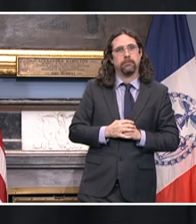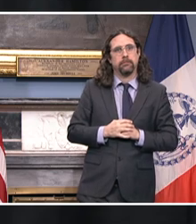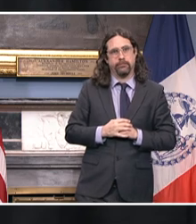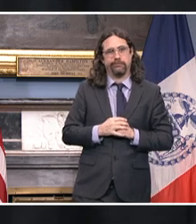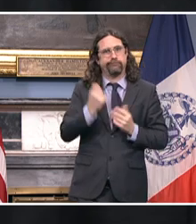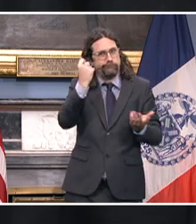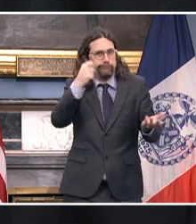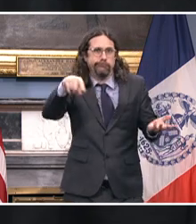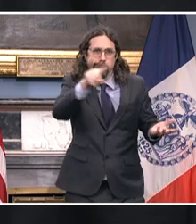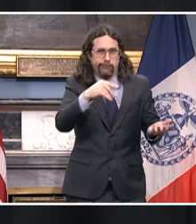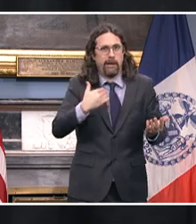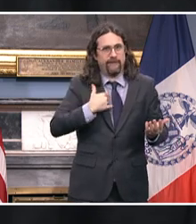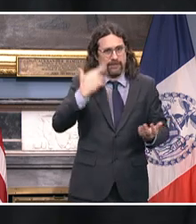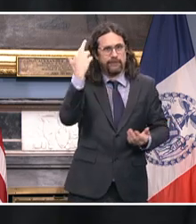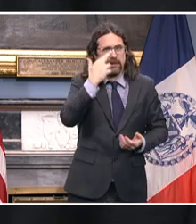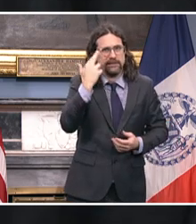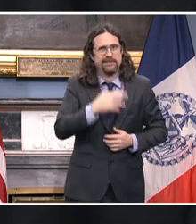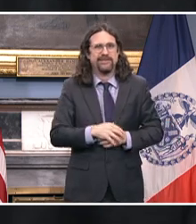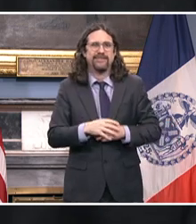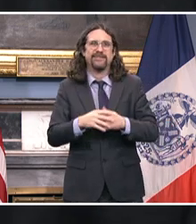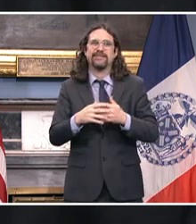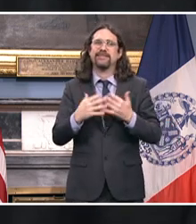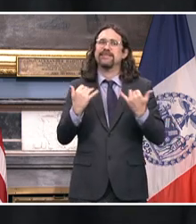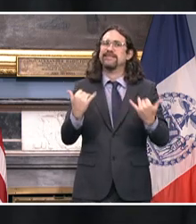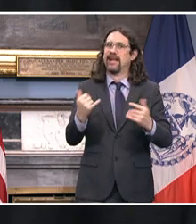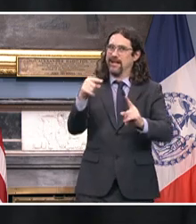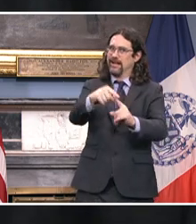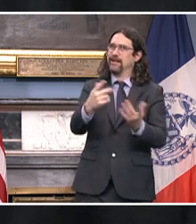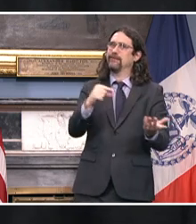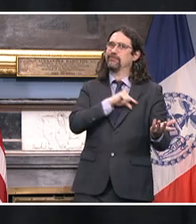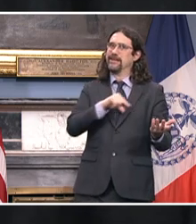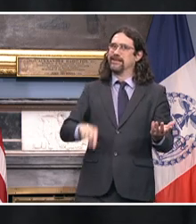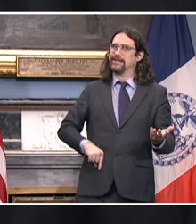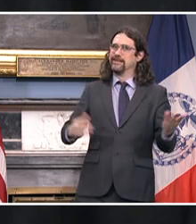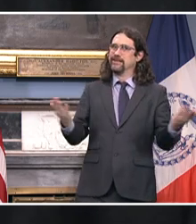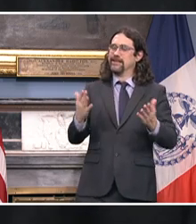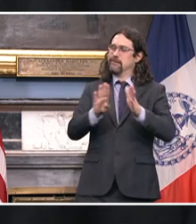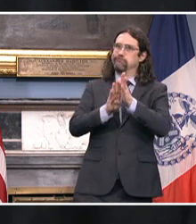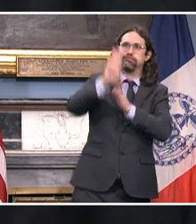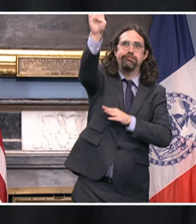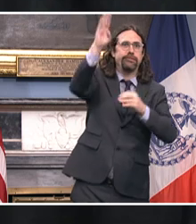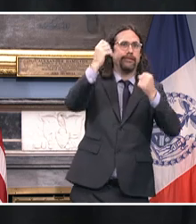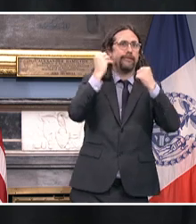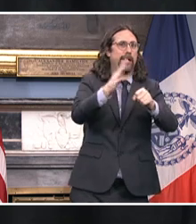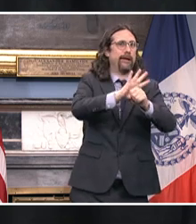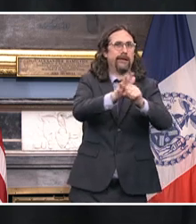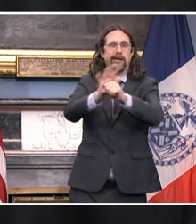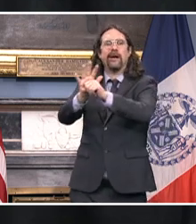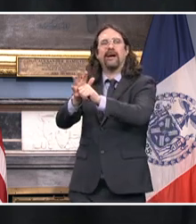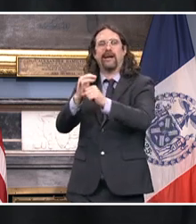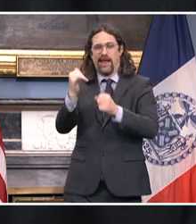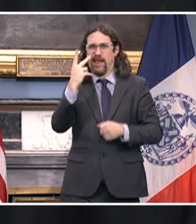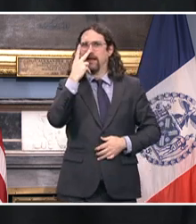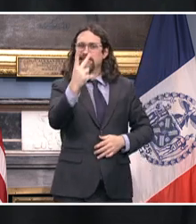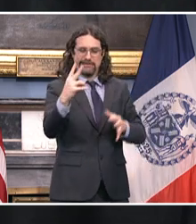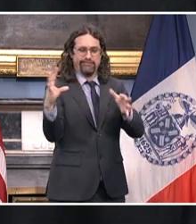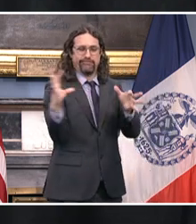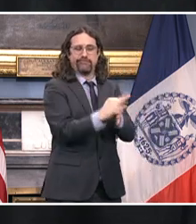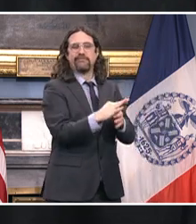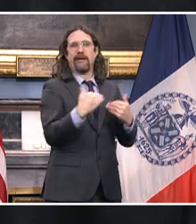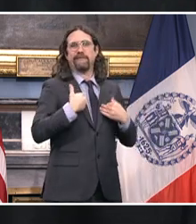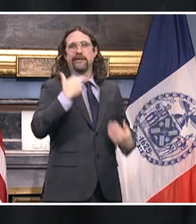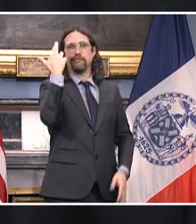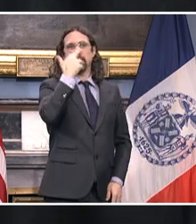Everyone at Elmhurst Hospital, Queens Hospital, have been just amazing heroes in this fight.